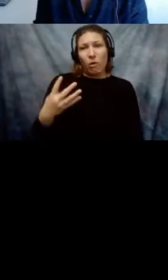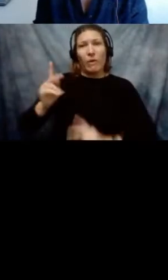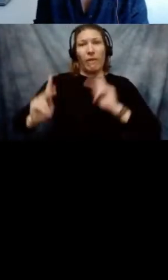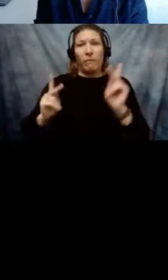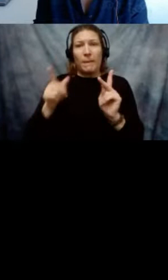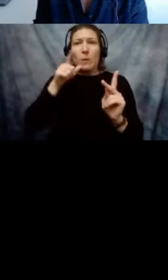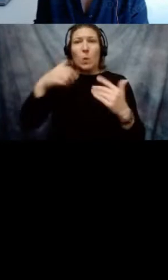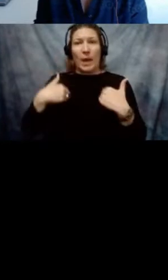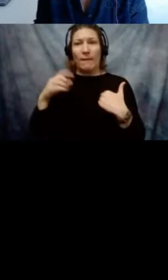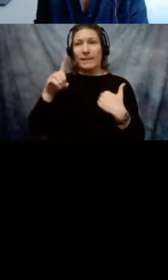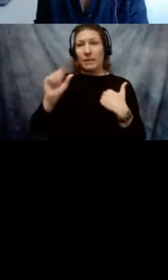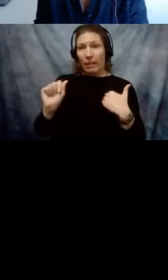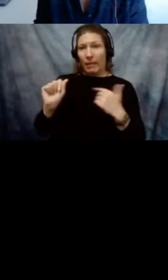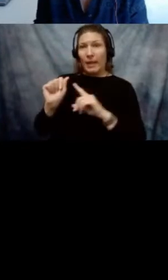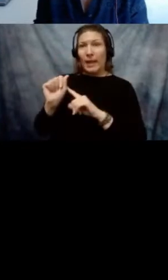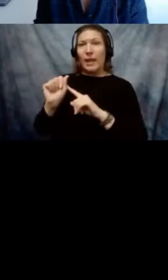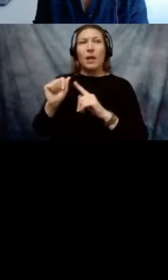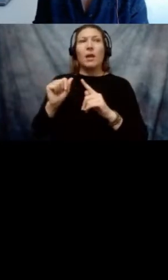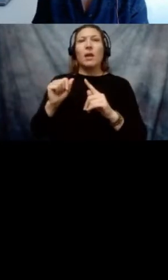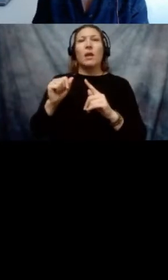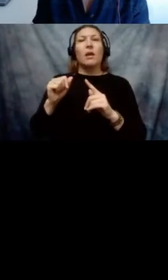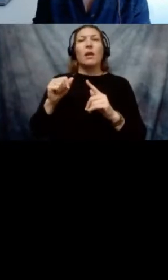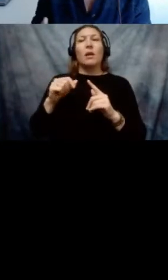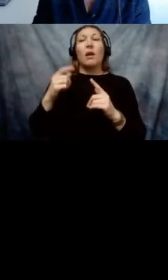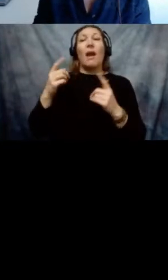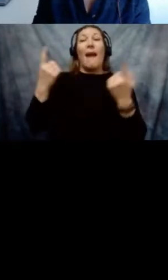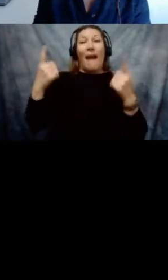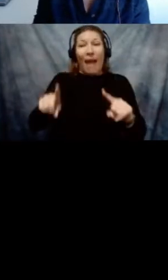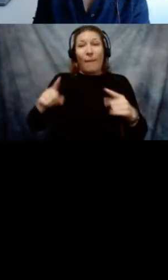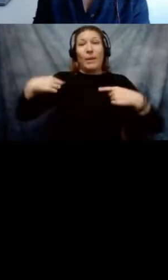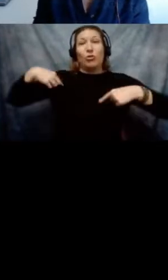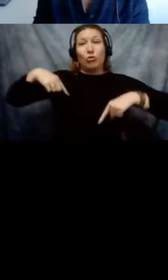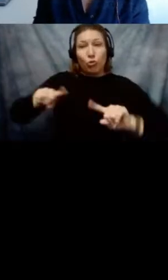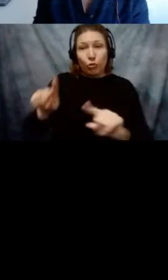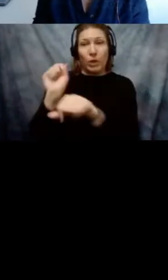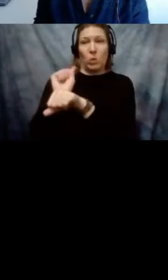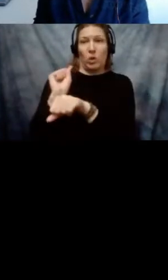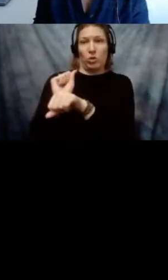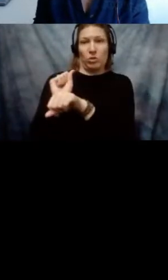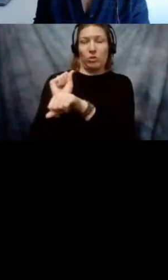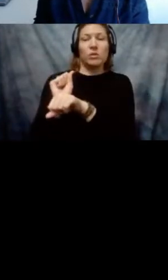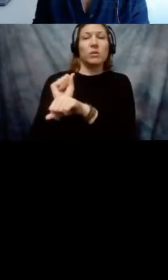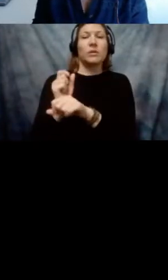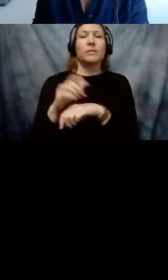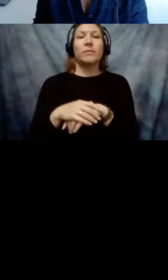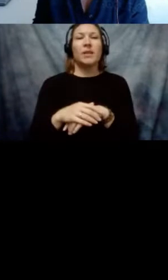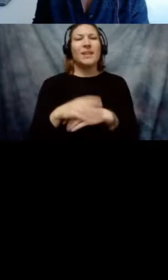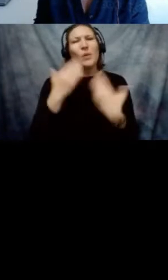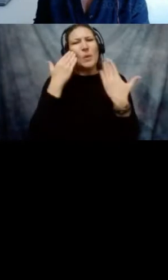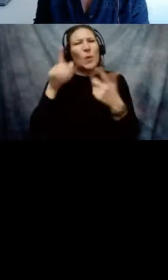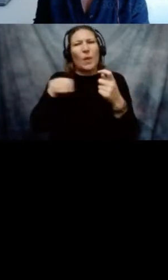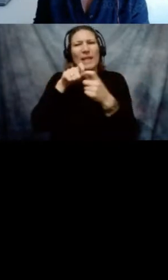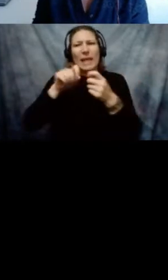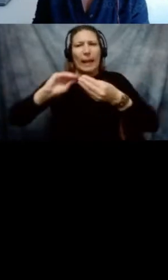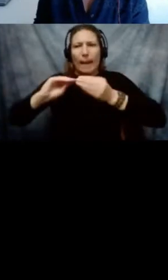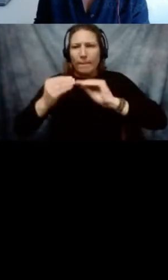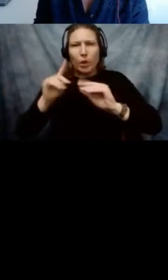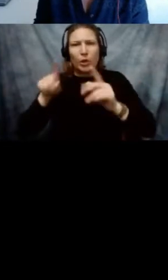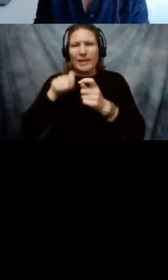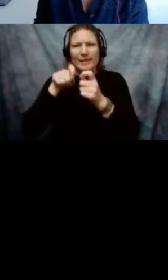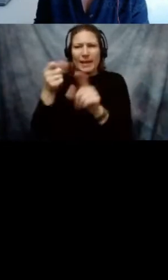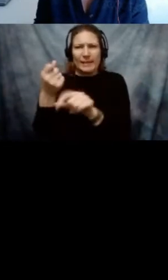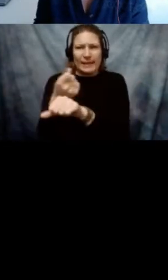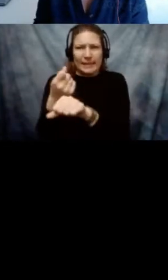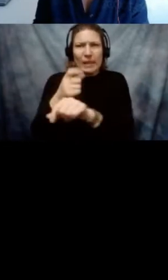they're actually in work. So although we can't be sure of the exact figures, I think it's safe to say that making our